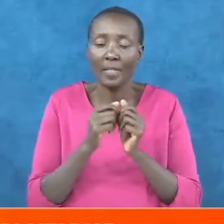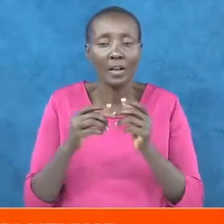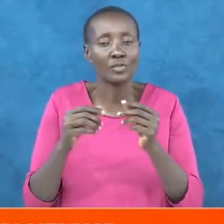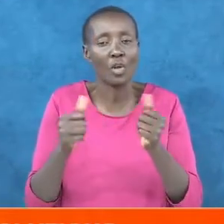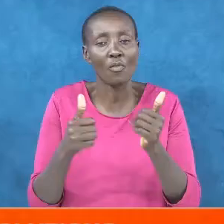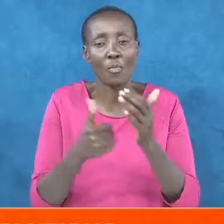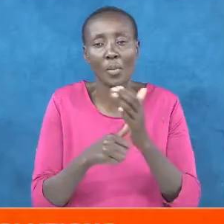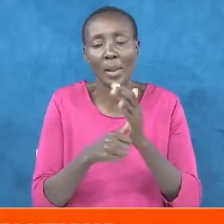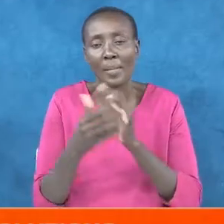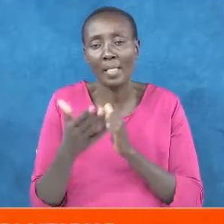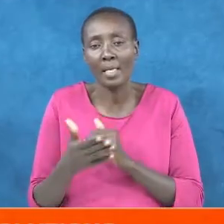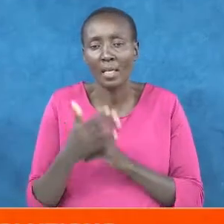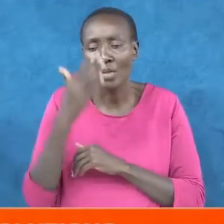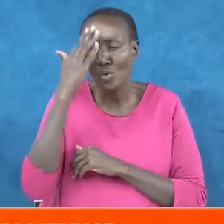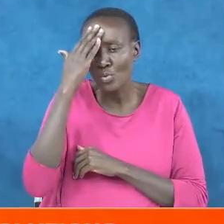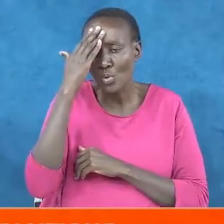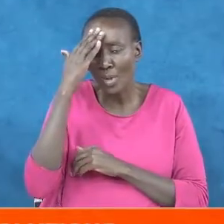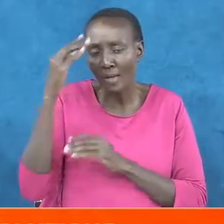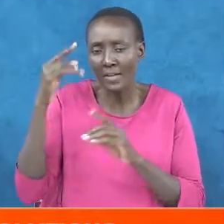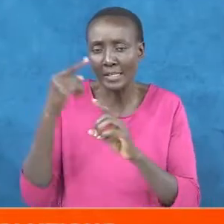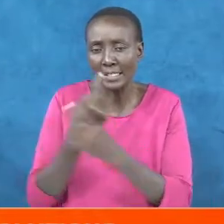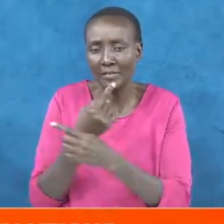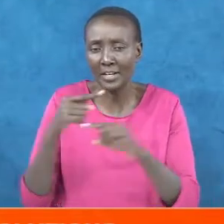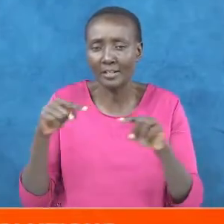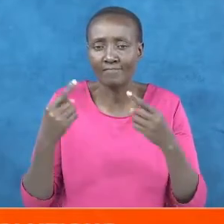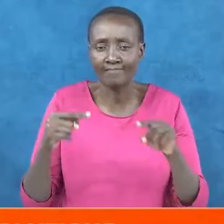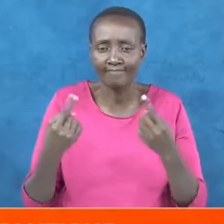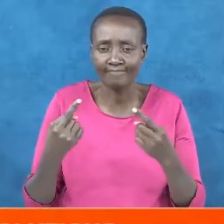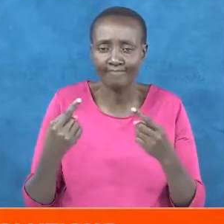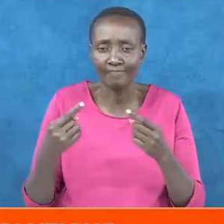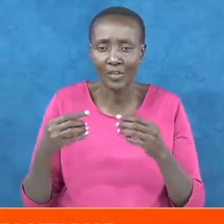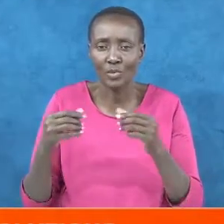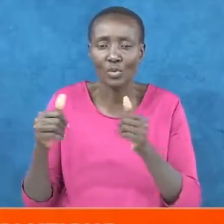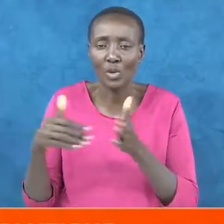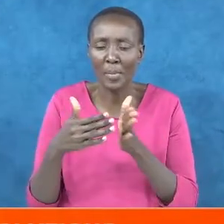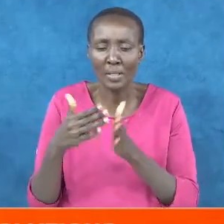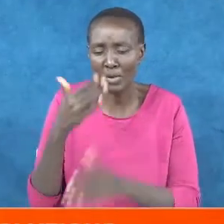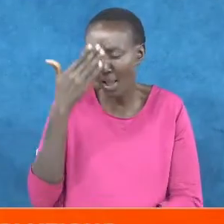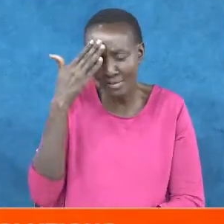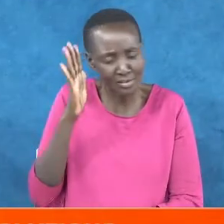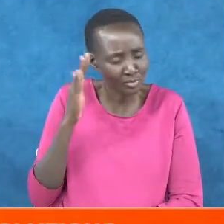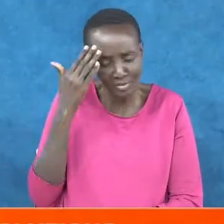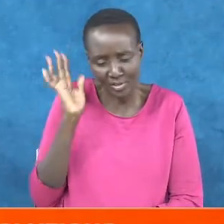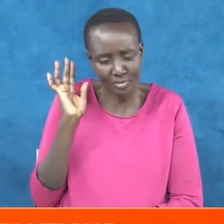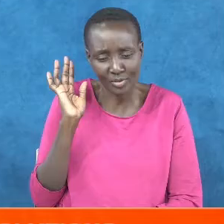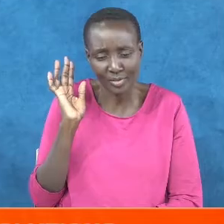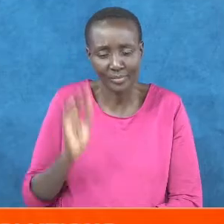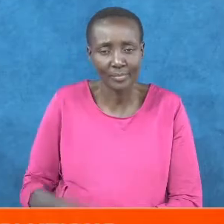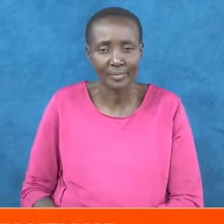problem. Unajua kuna kitu inaitwa alternative dispute resolution? Hiyo bado kujua.